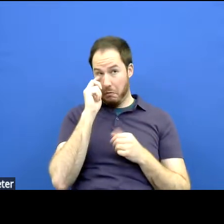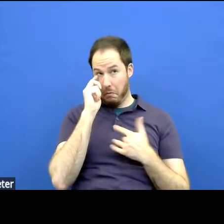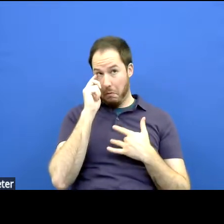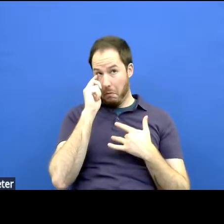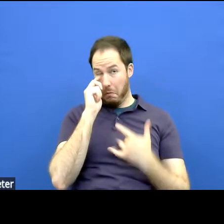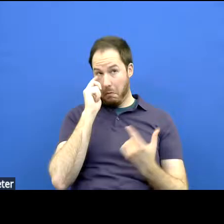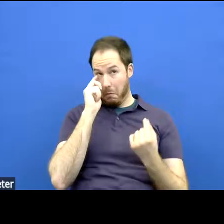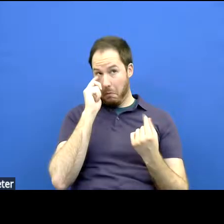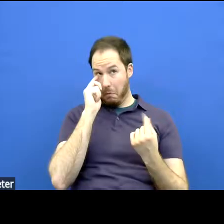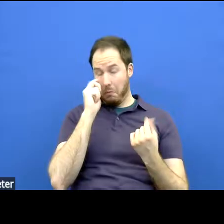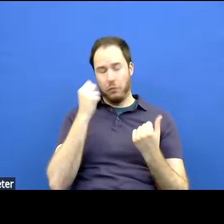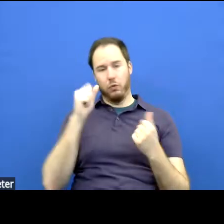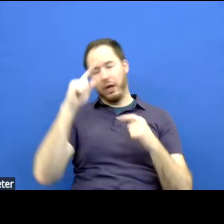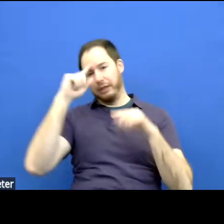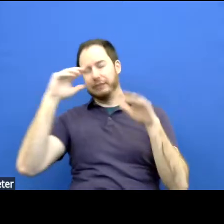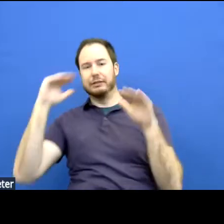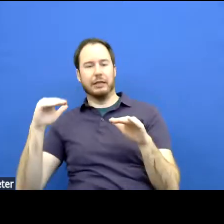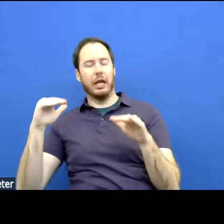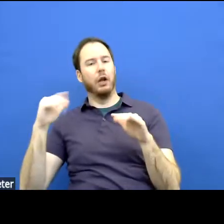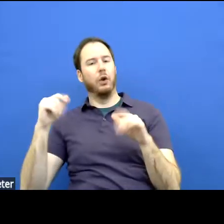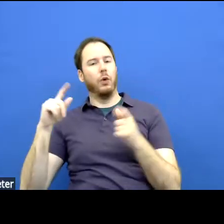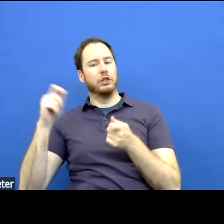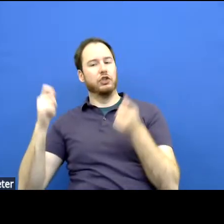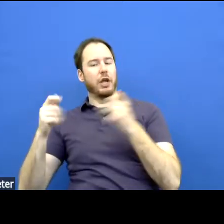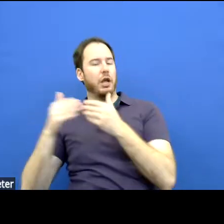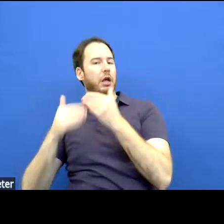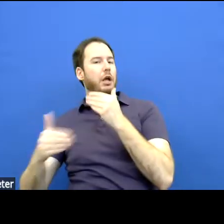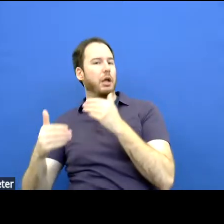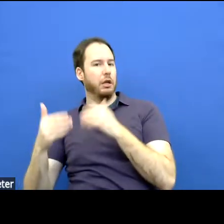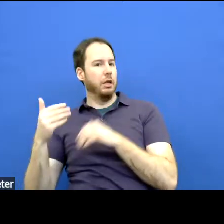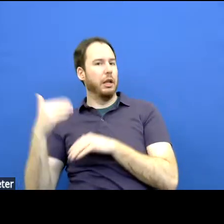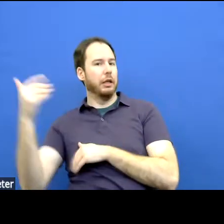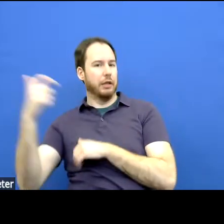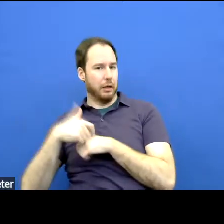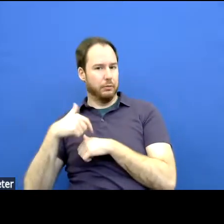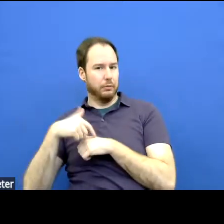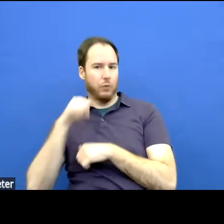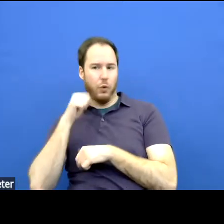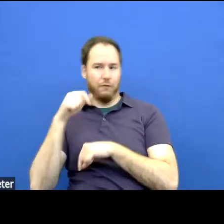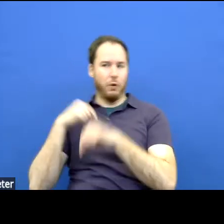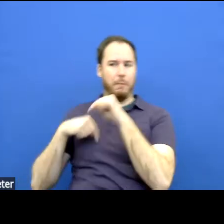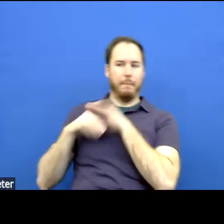we try to settle with the changes going forward rather than going backwards.